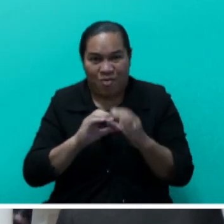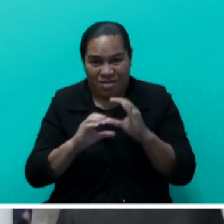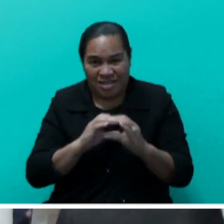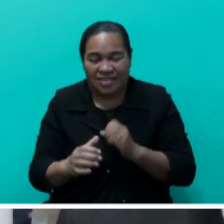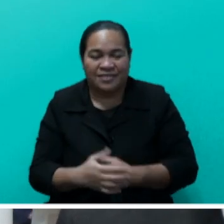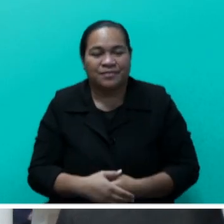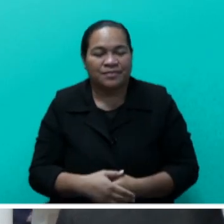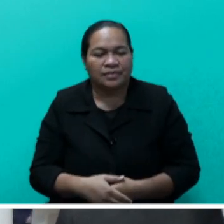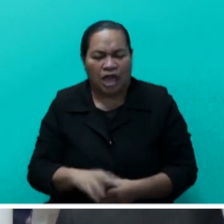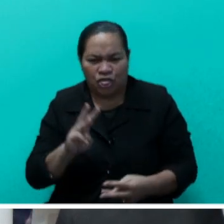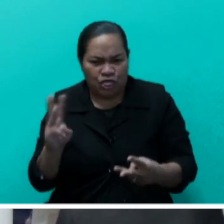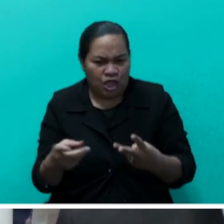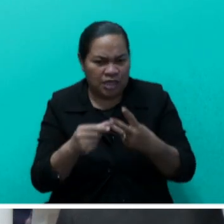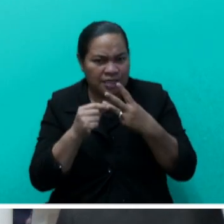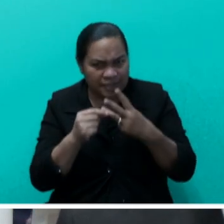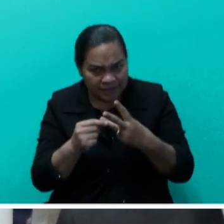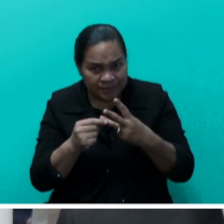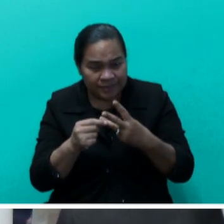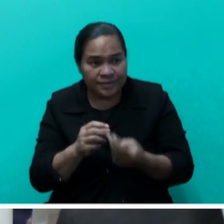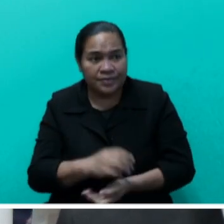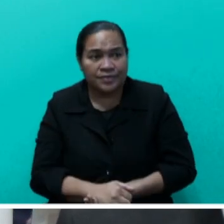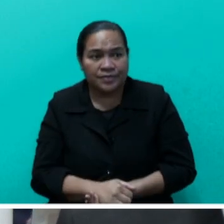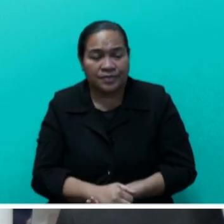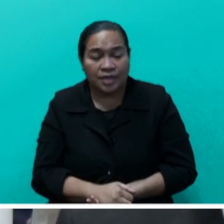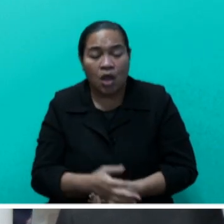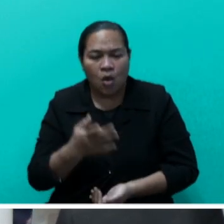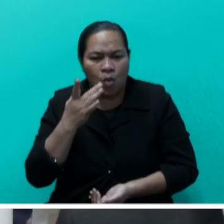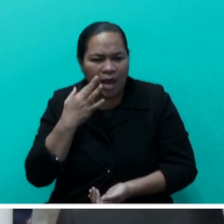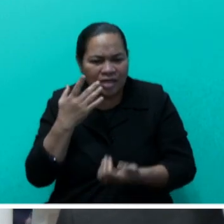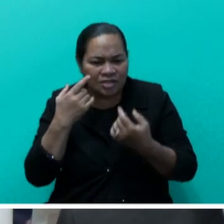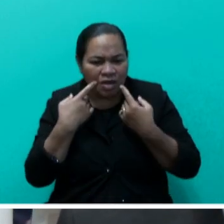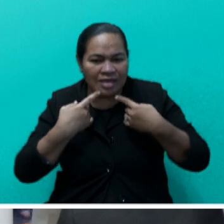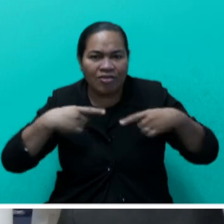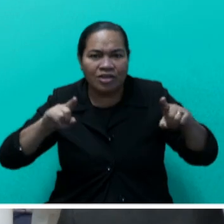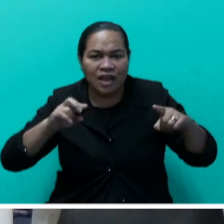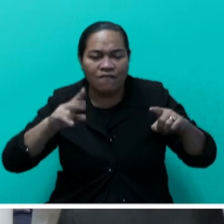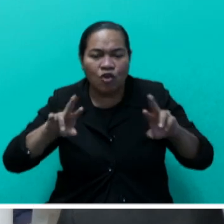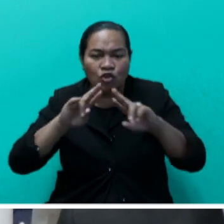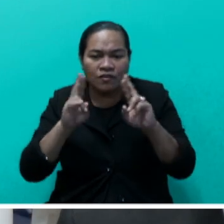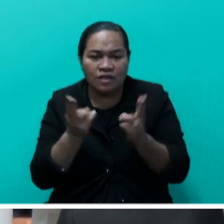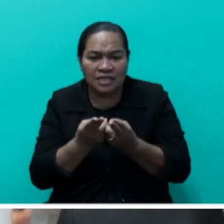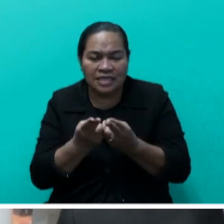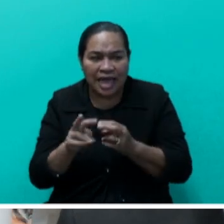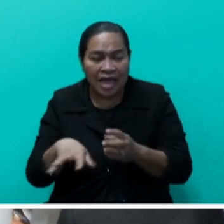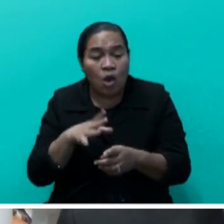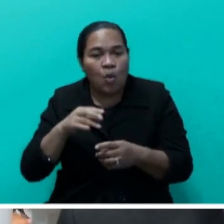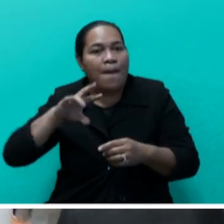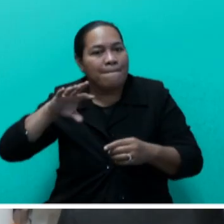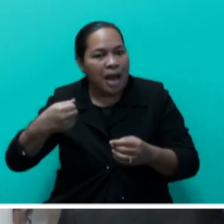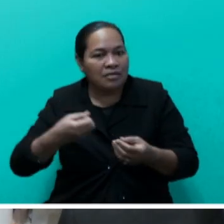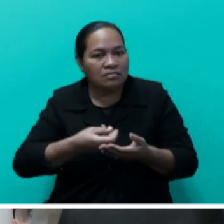that I found out was when I got the declaration on universal areas, and we have to gazette